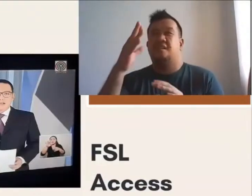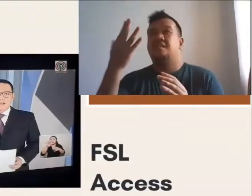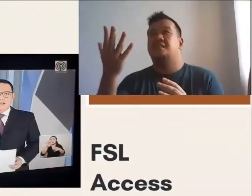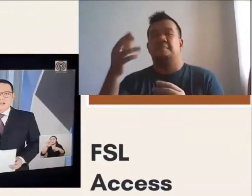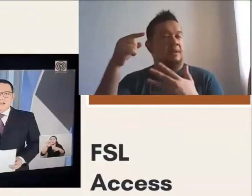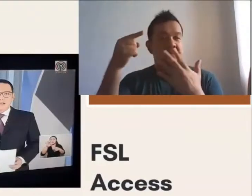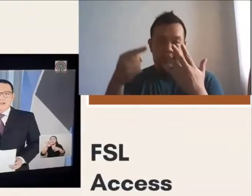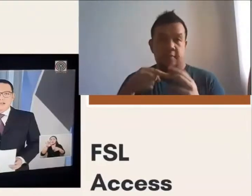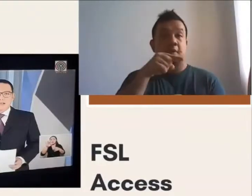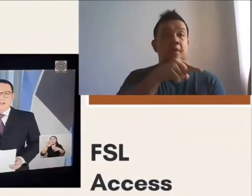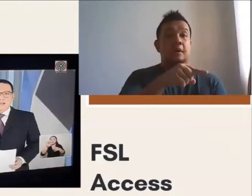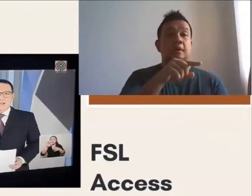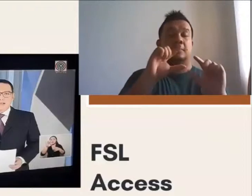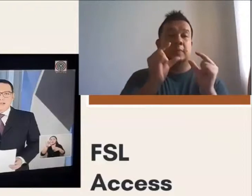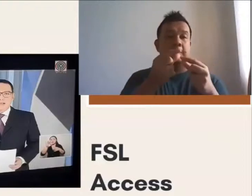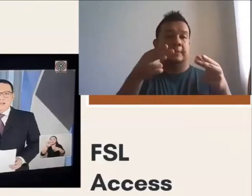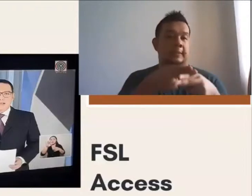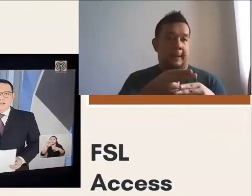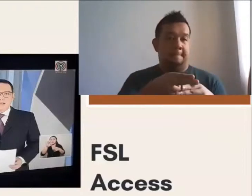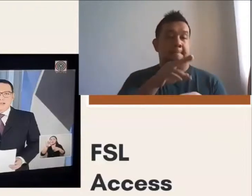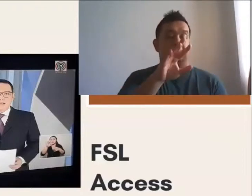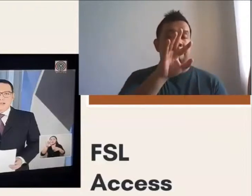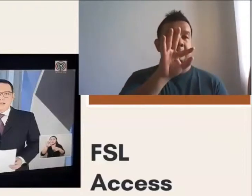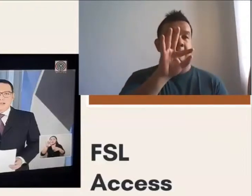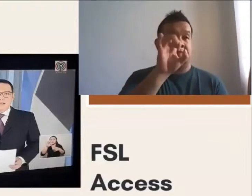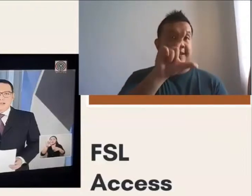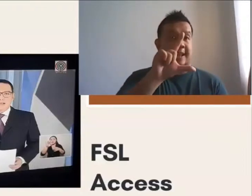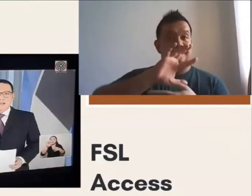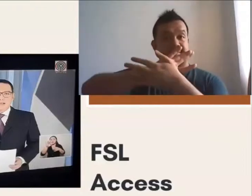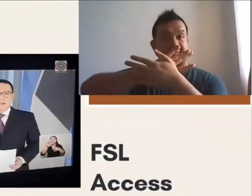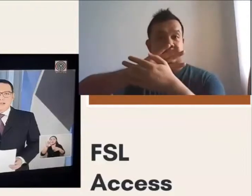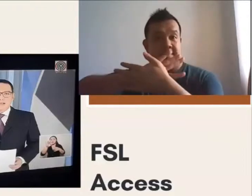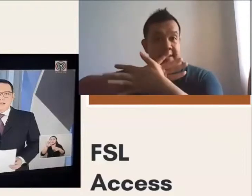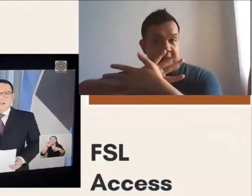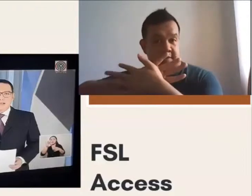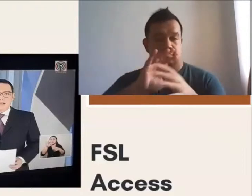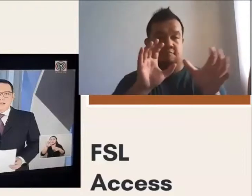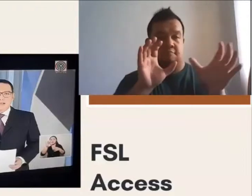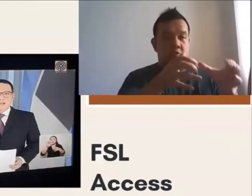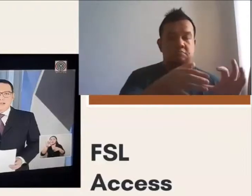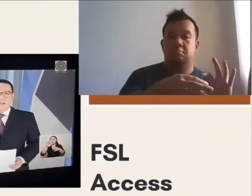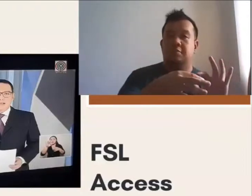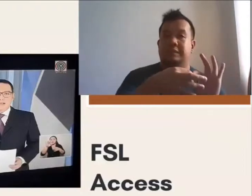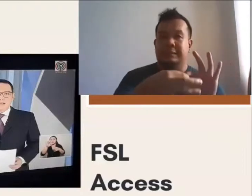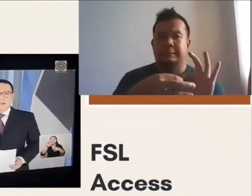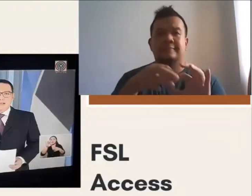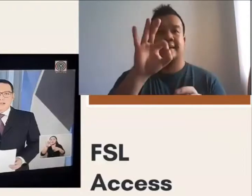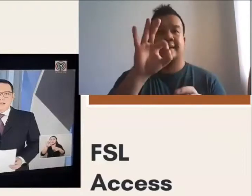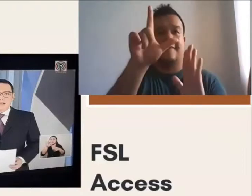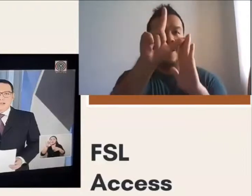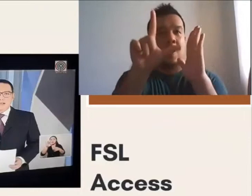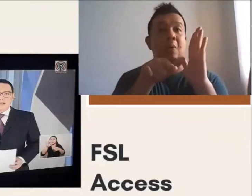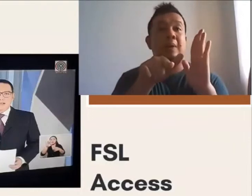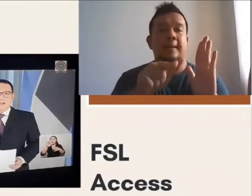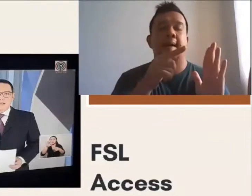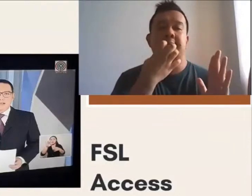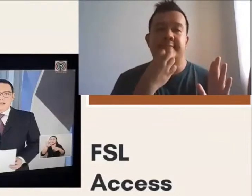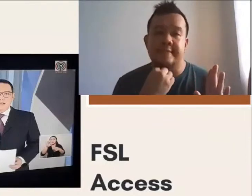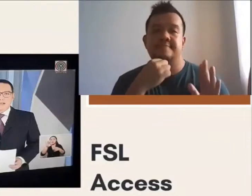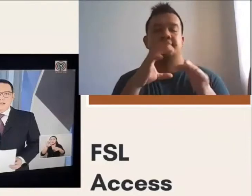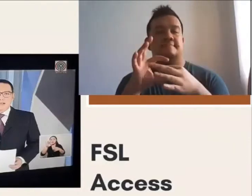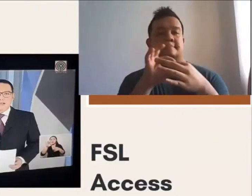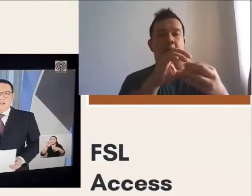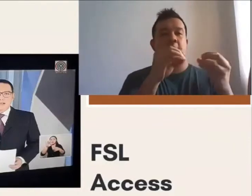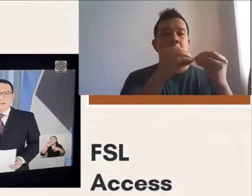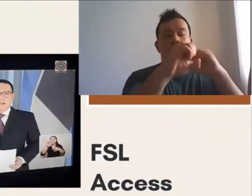We have an access team for the virus. These are comprised of advocates and volunteers. So